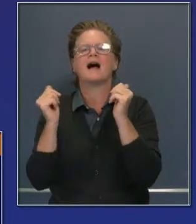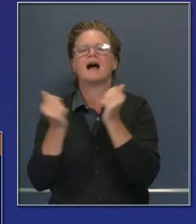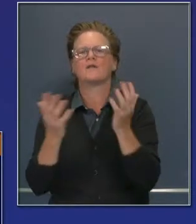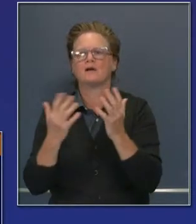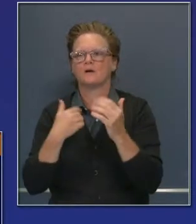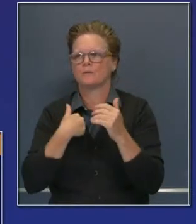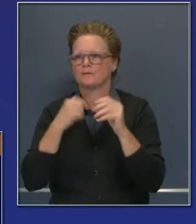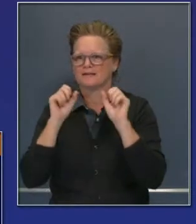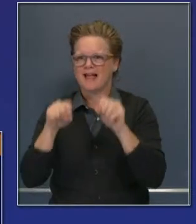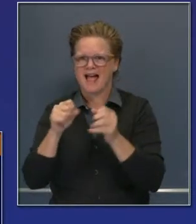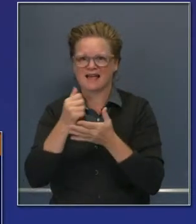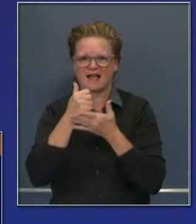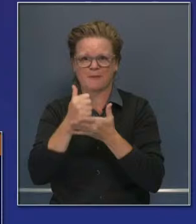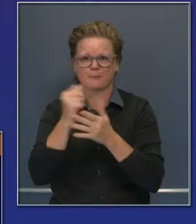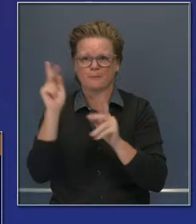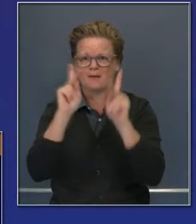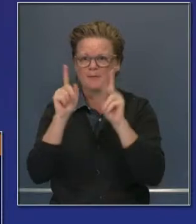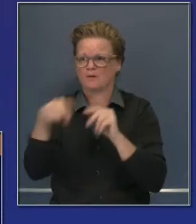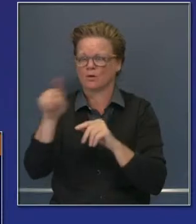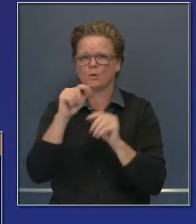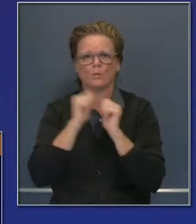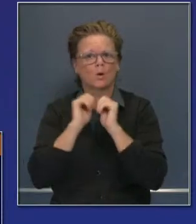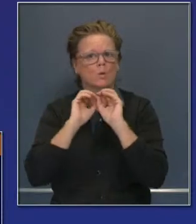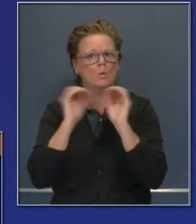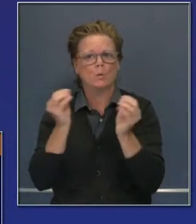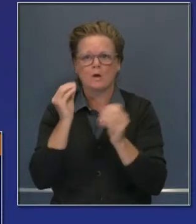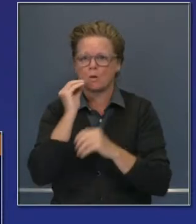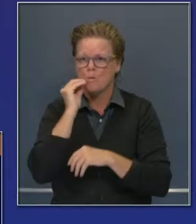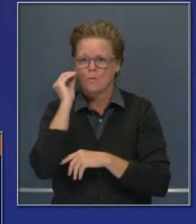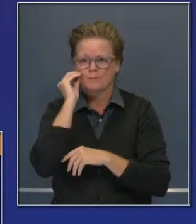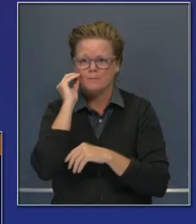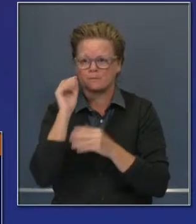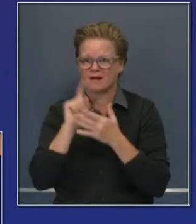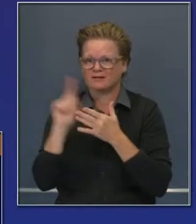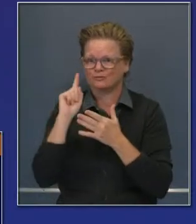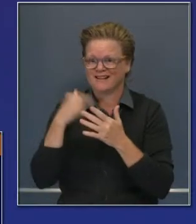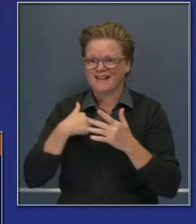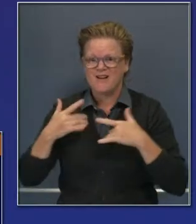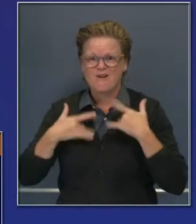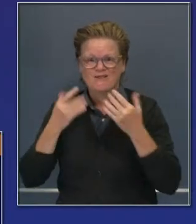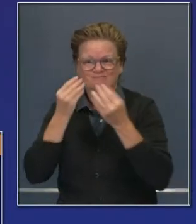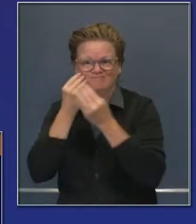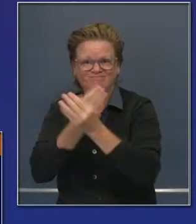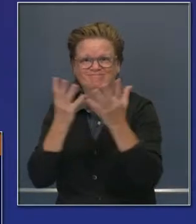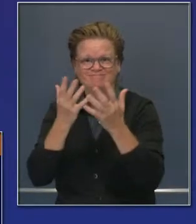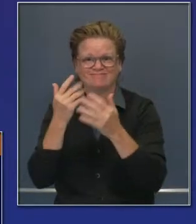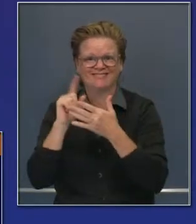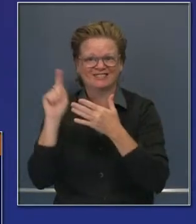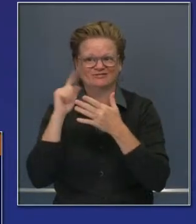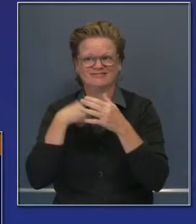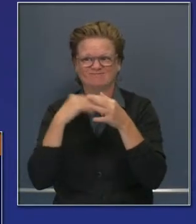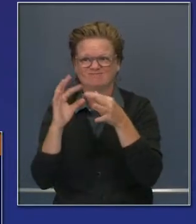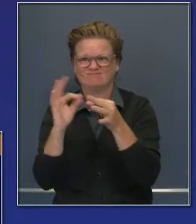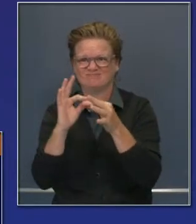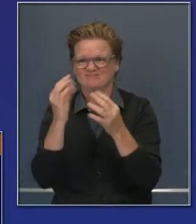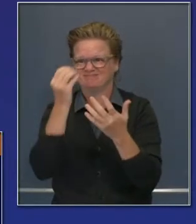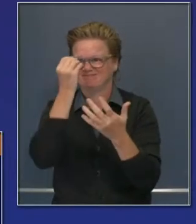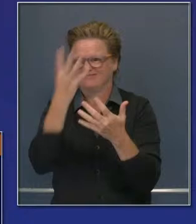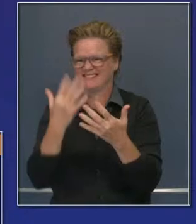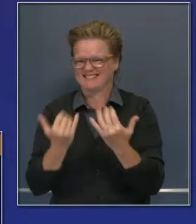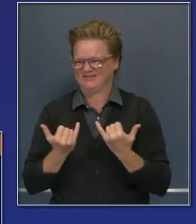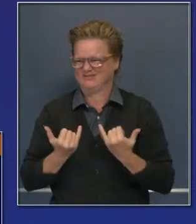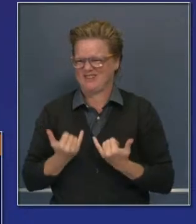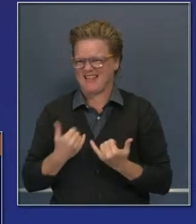state of California. Last week, I updated you and I previewed that I will continue to update you on our efforts on